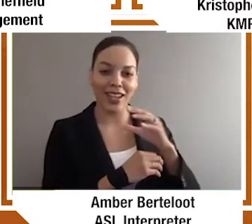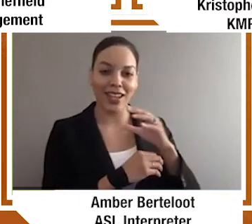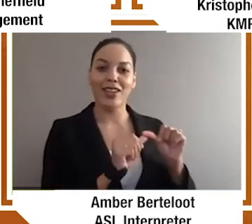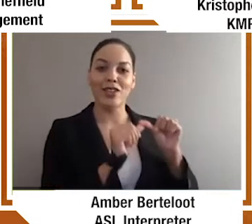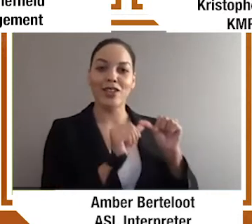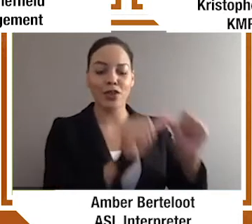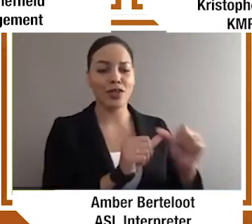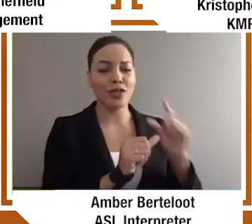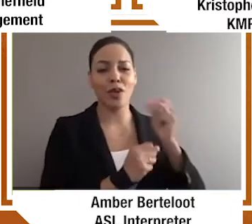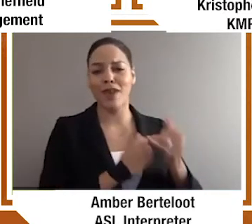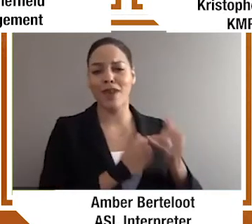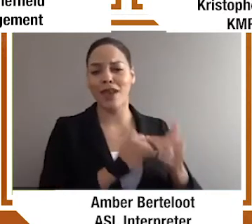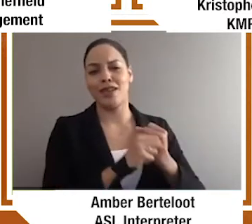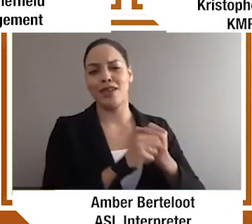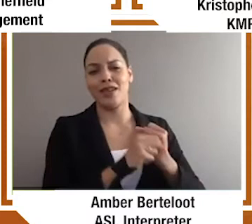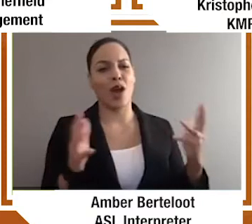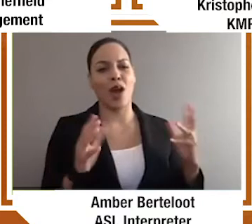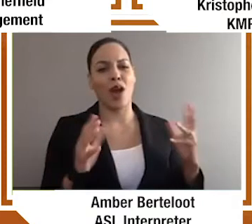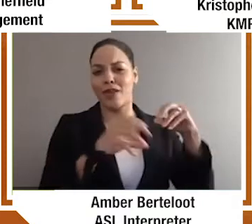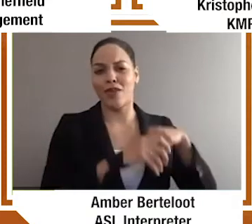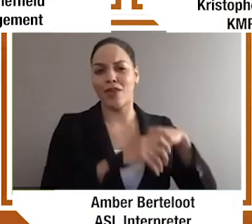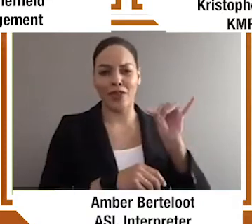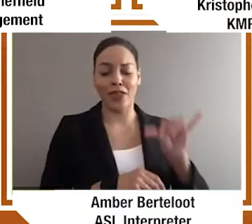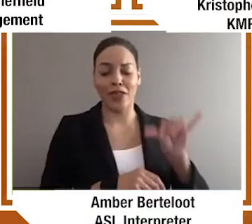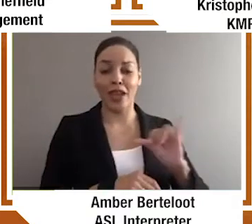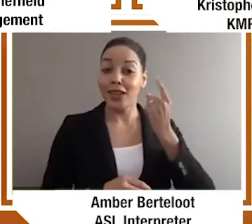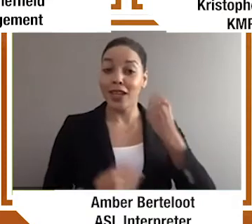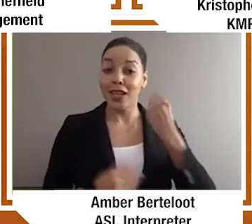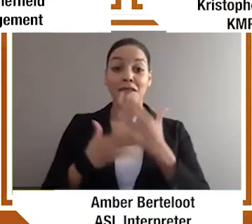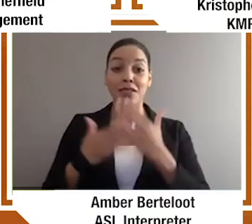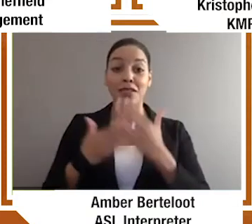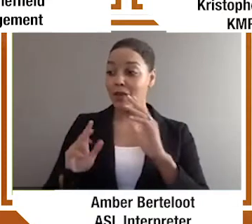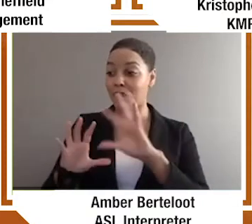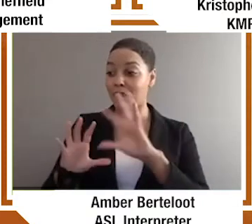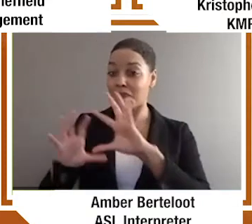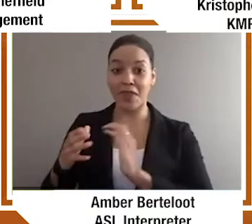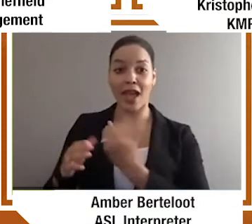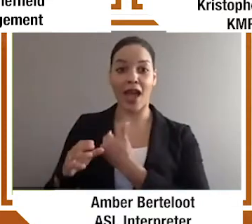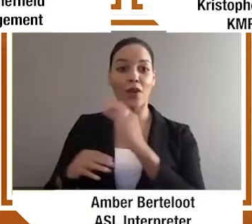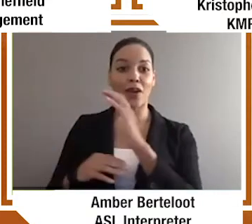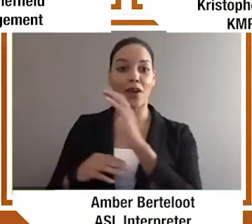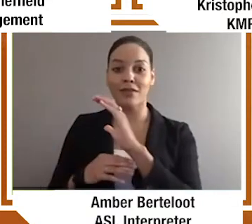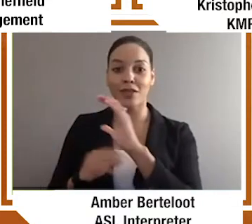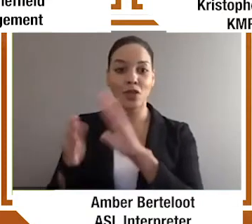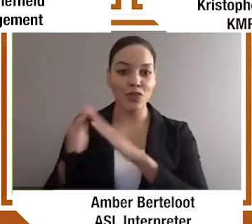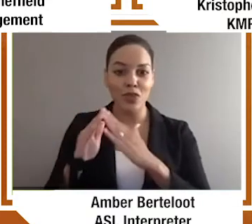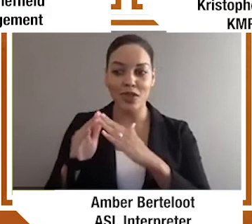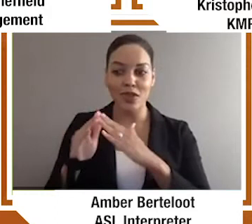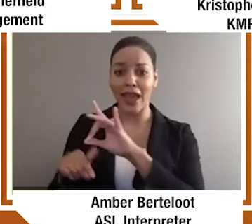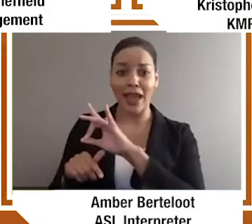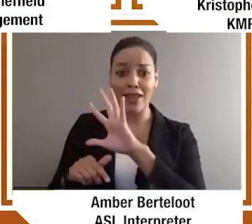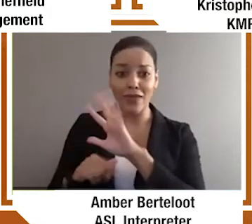many years. There are organizations in our community that are 85 years old and